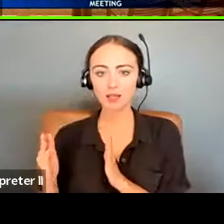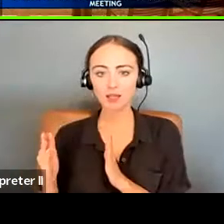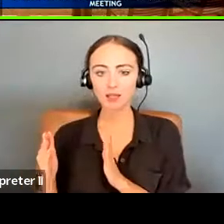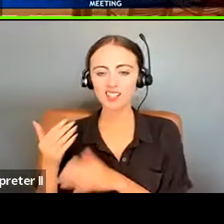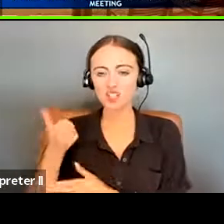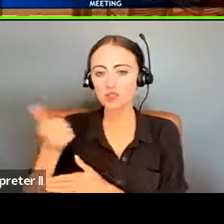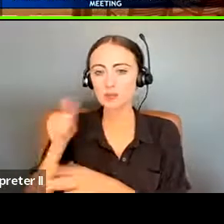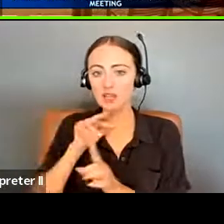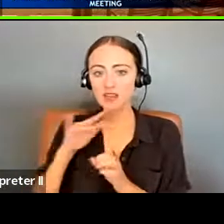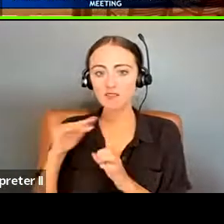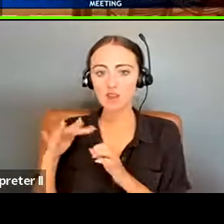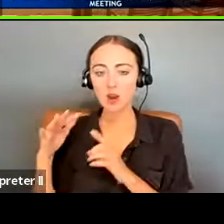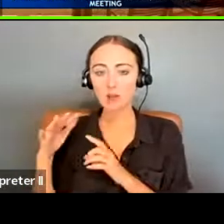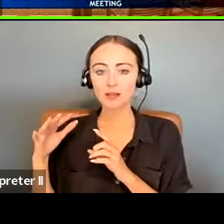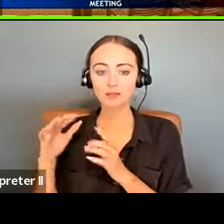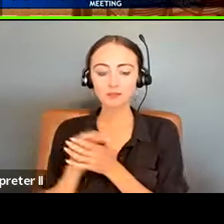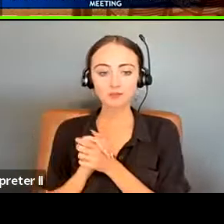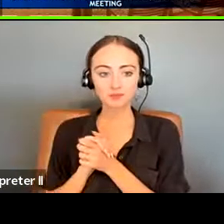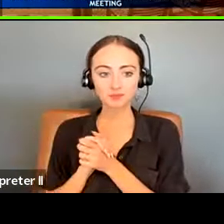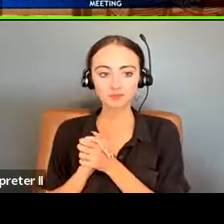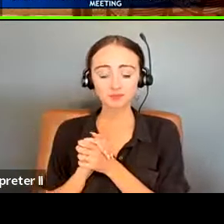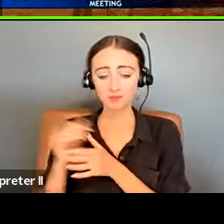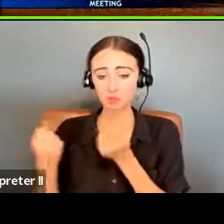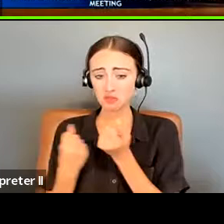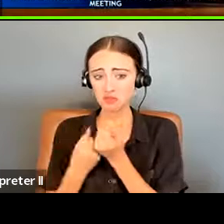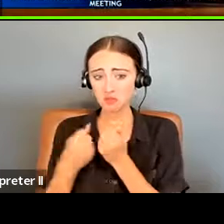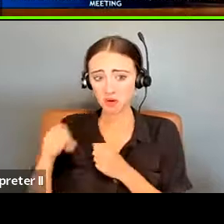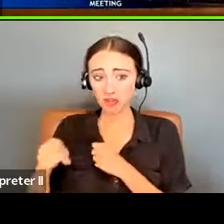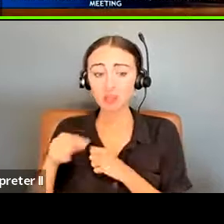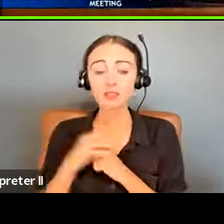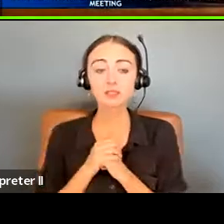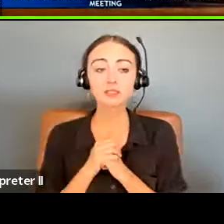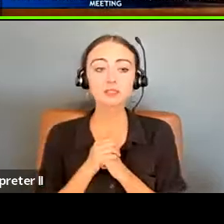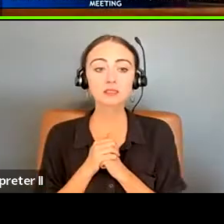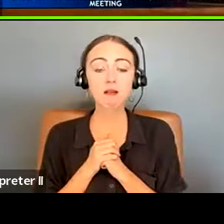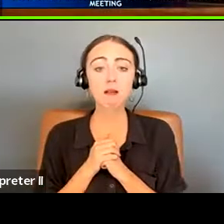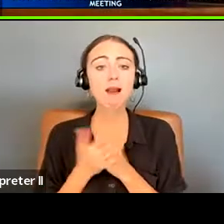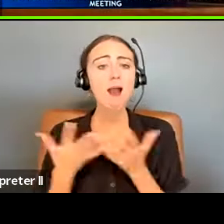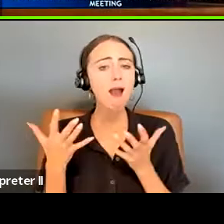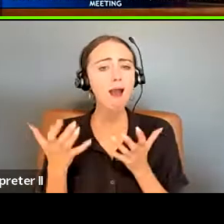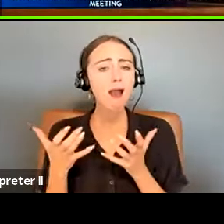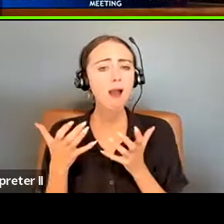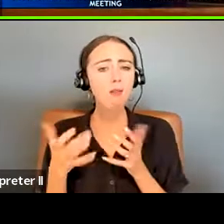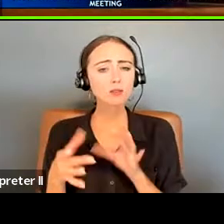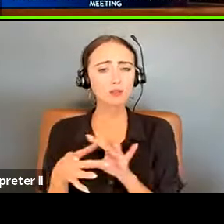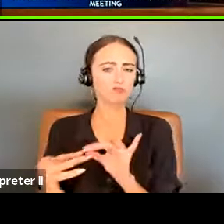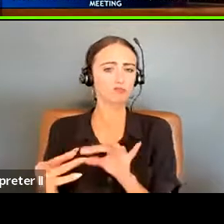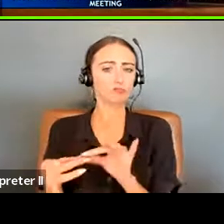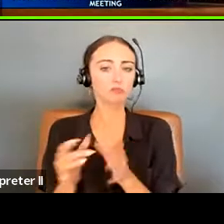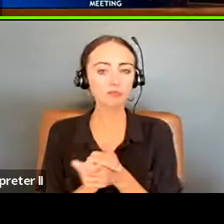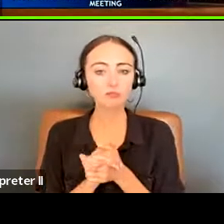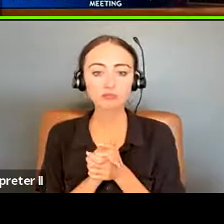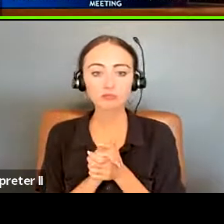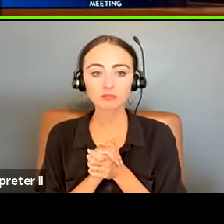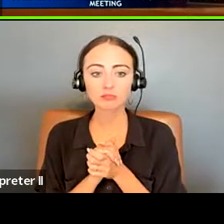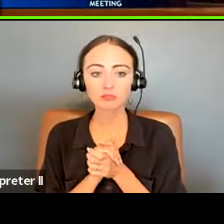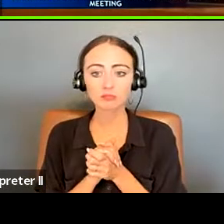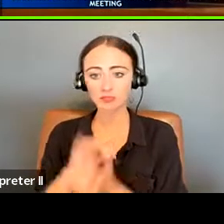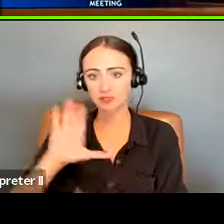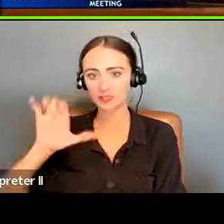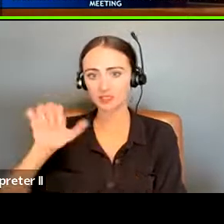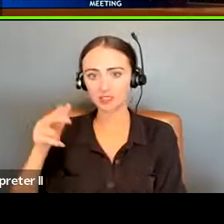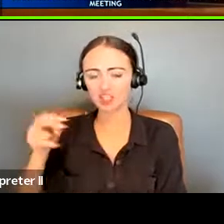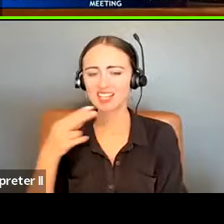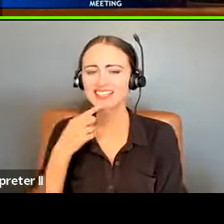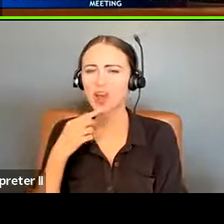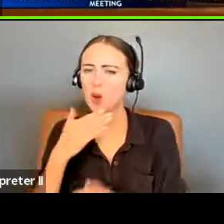Transportation Environment Committee as well, who supported this coming out. I did want to note, Councilmember Che kept saying the Ward